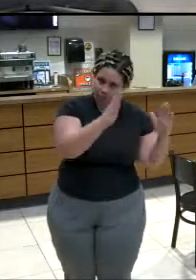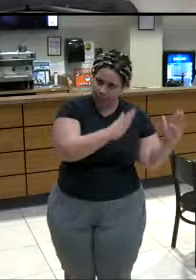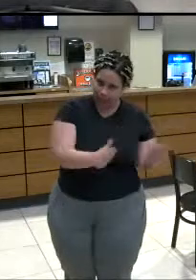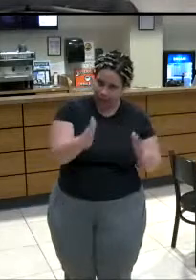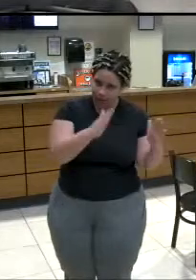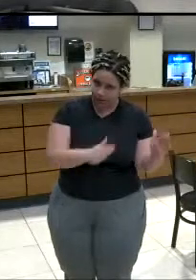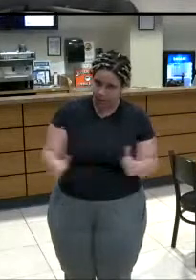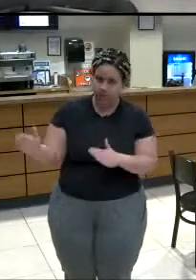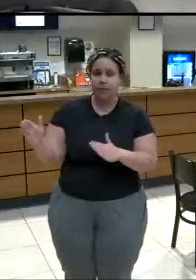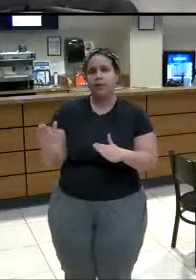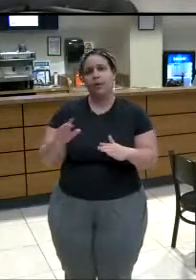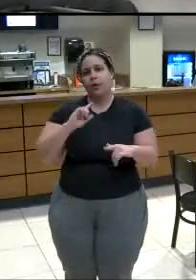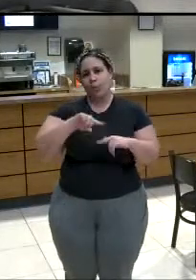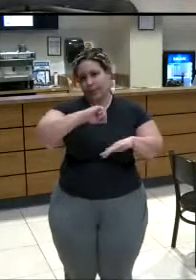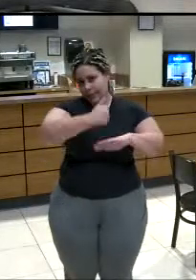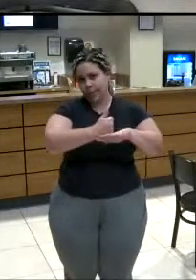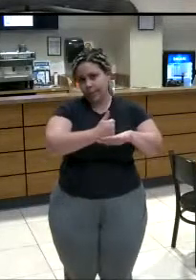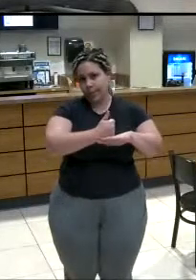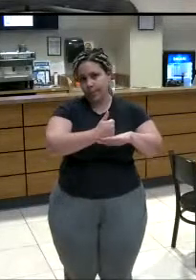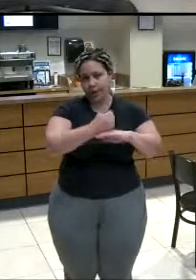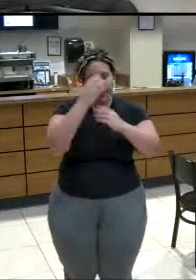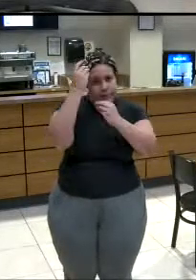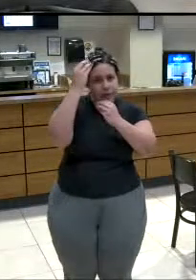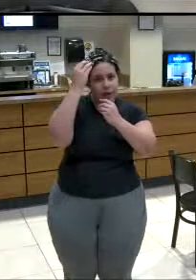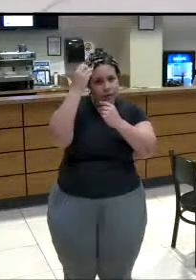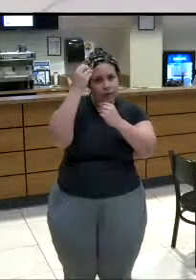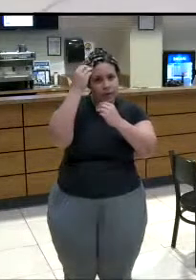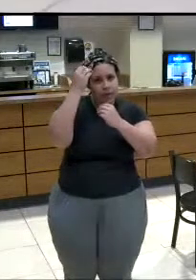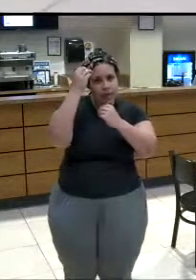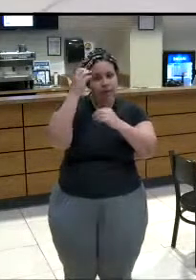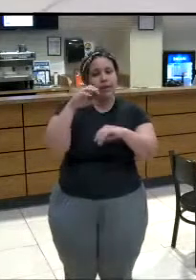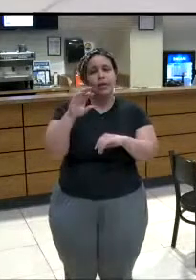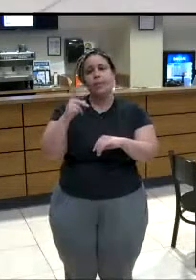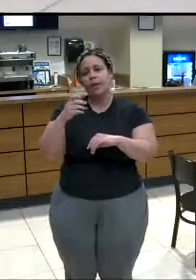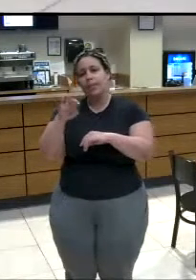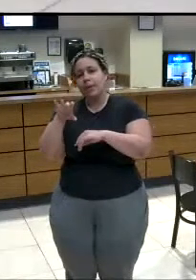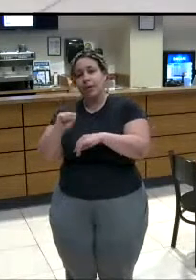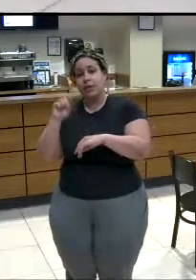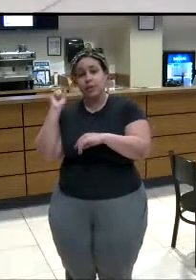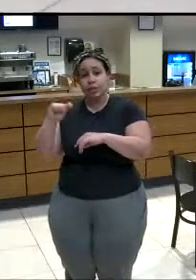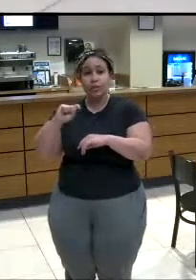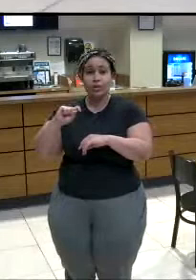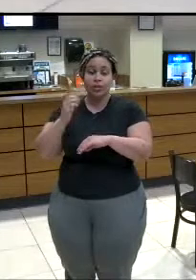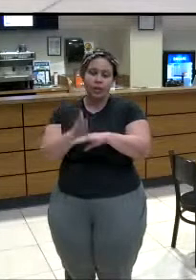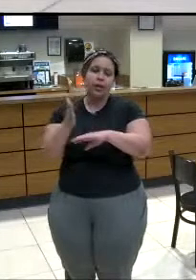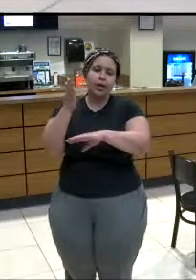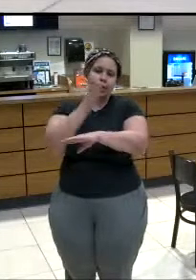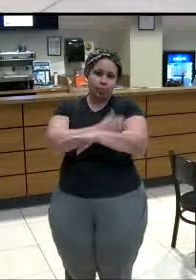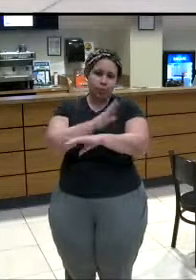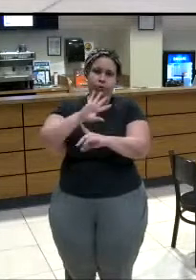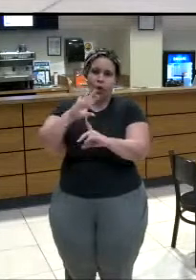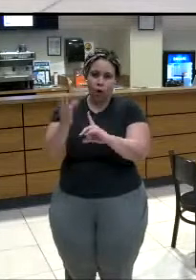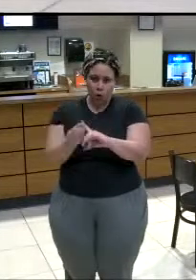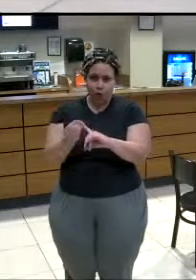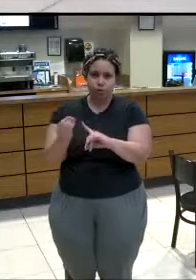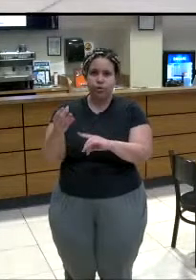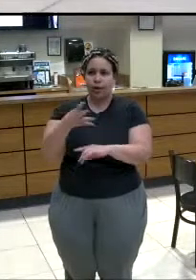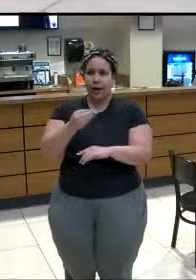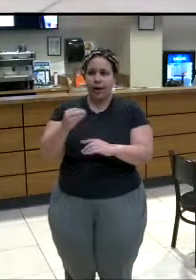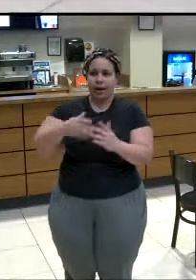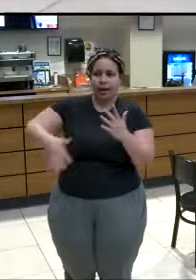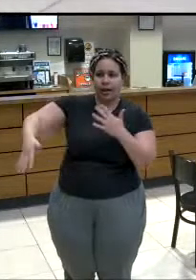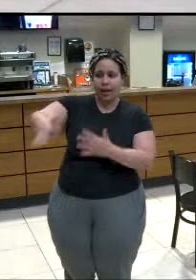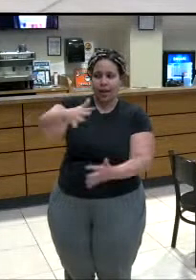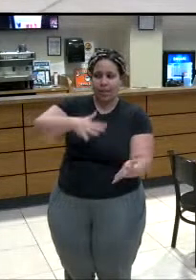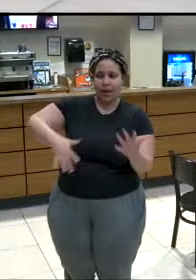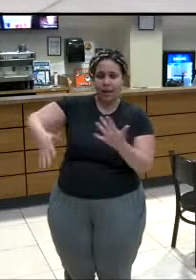was formulated. So PBIS should help improve culture and climate ultimately, which is the main priority.